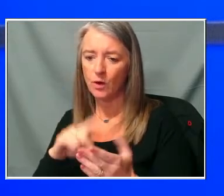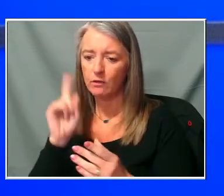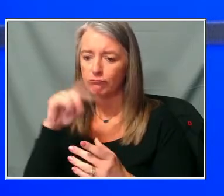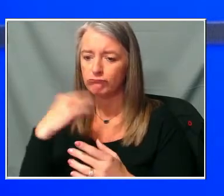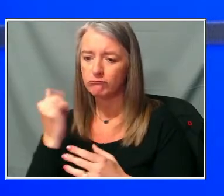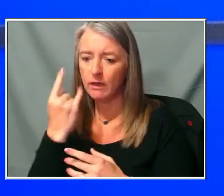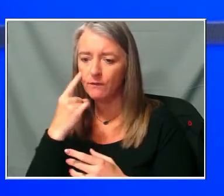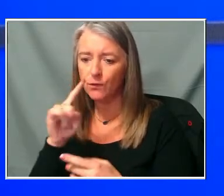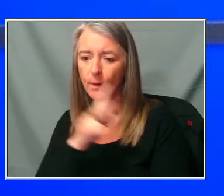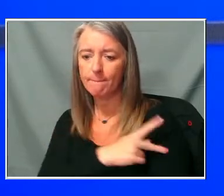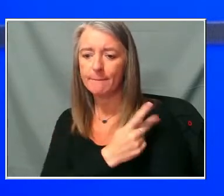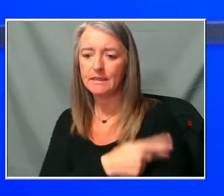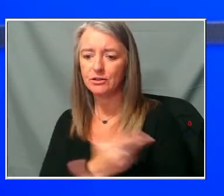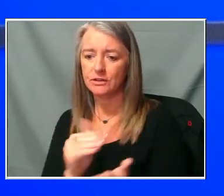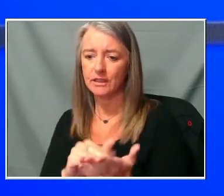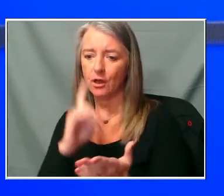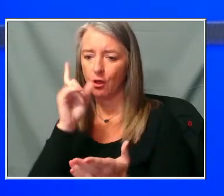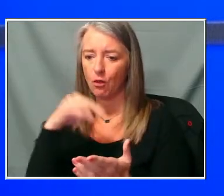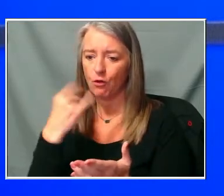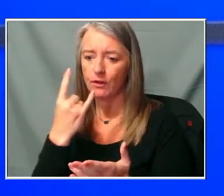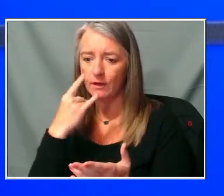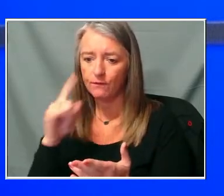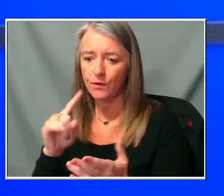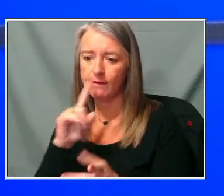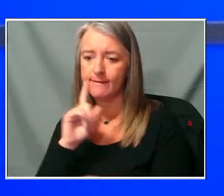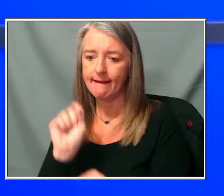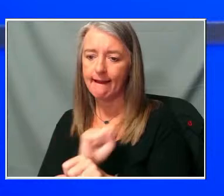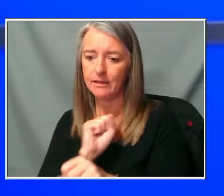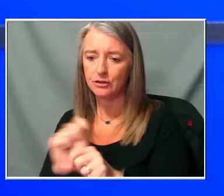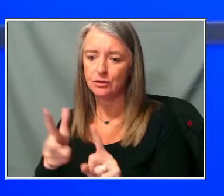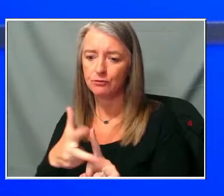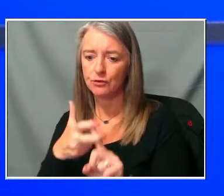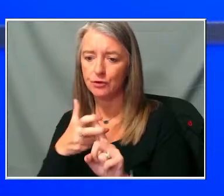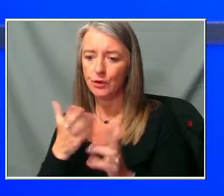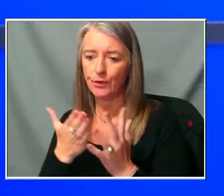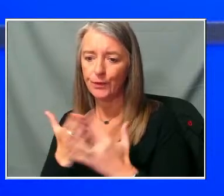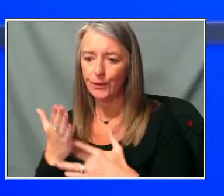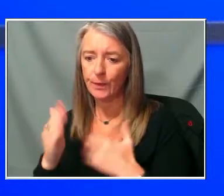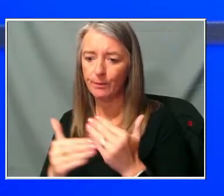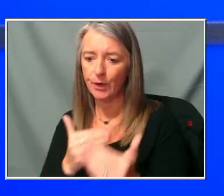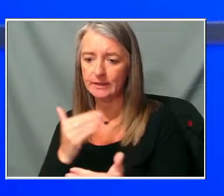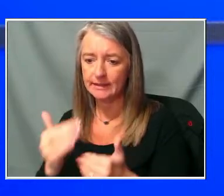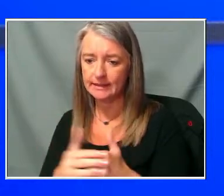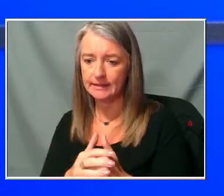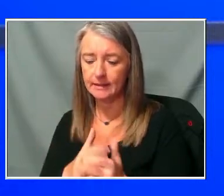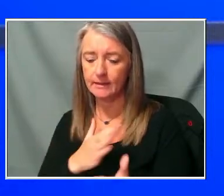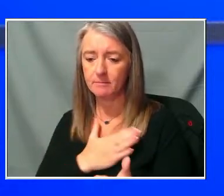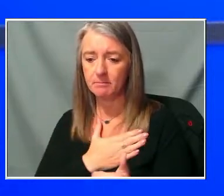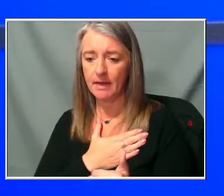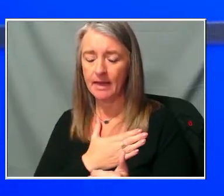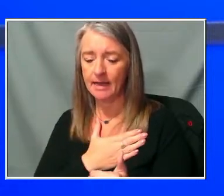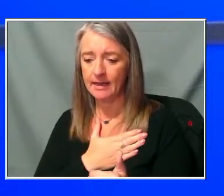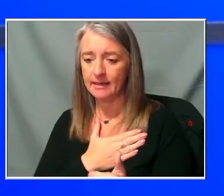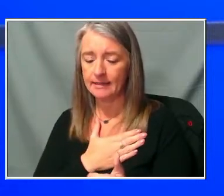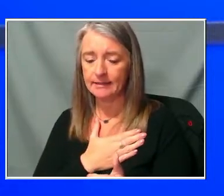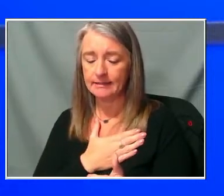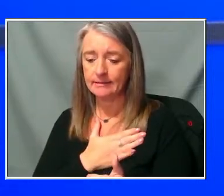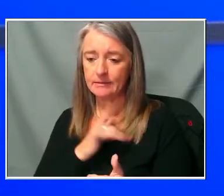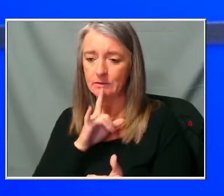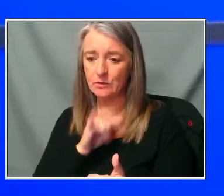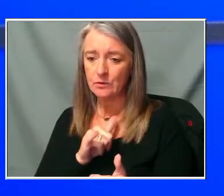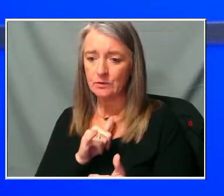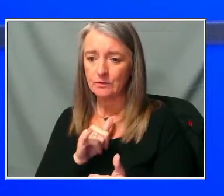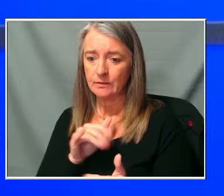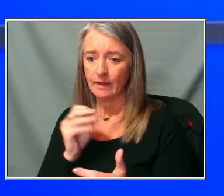patients again, and knowing what it's like for them when they're actually recruited and going through this whole process. Mine was just kind of a spur of the